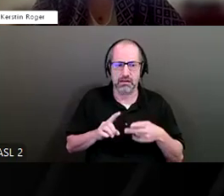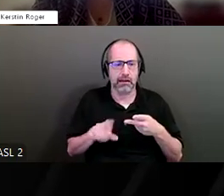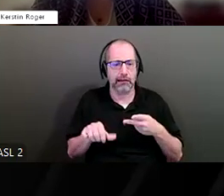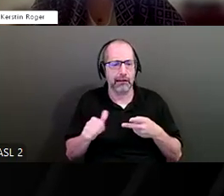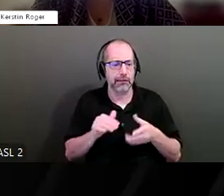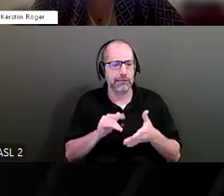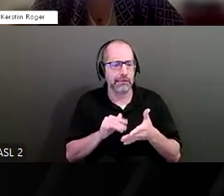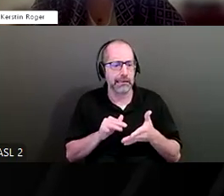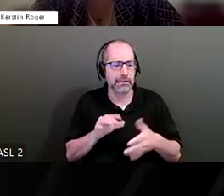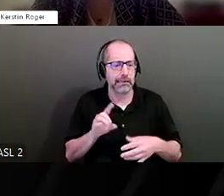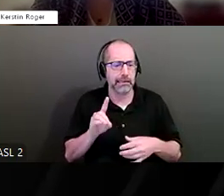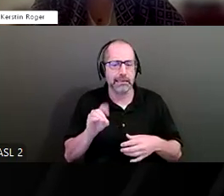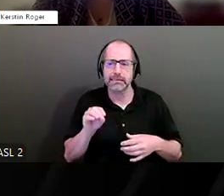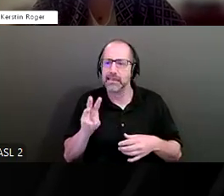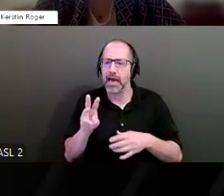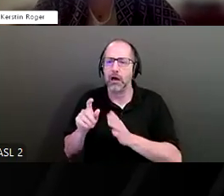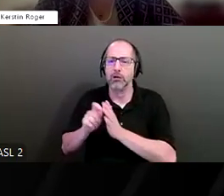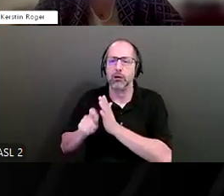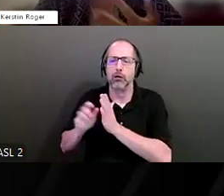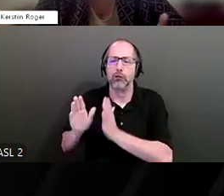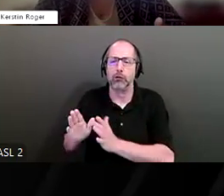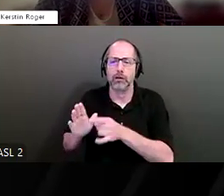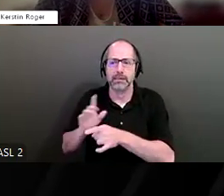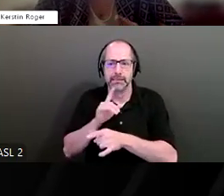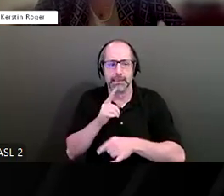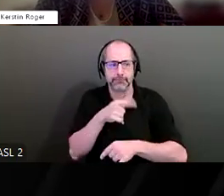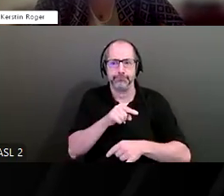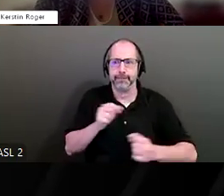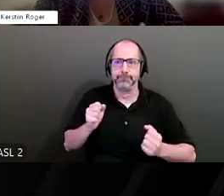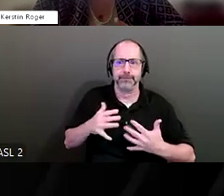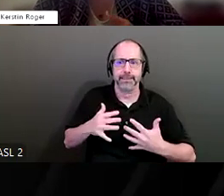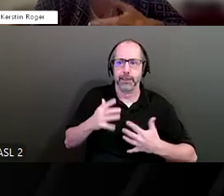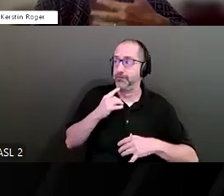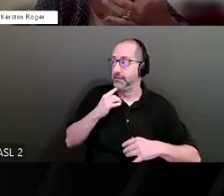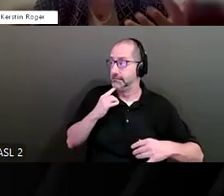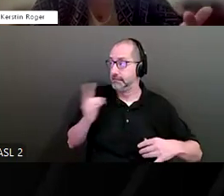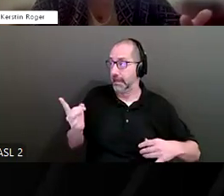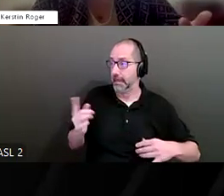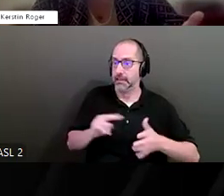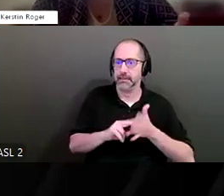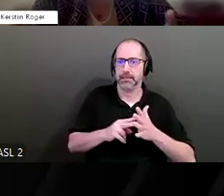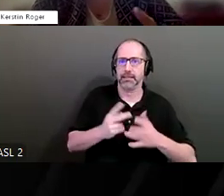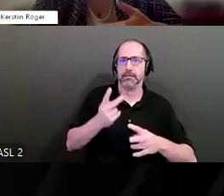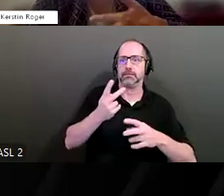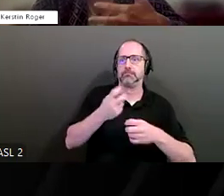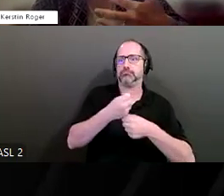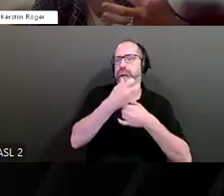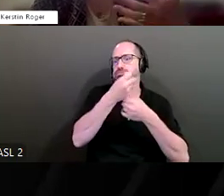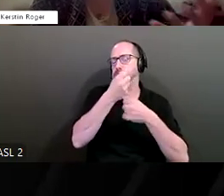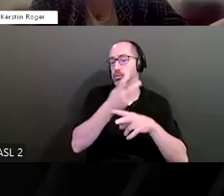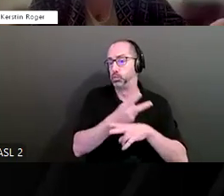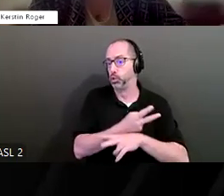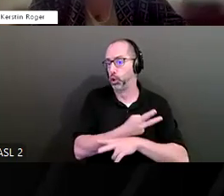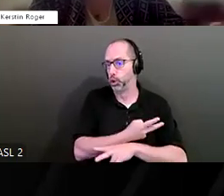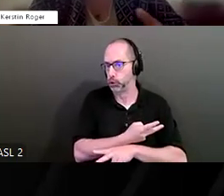just the fear of negative consequences by the perpetrator or the abuser. So if I talk about this,